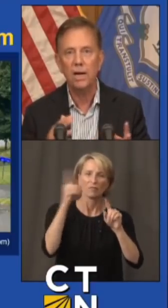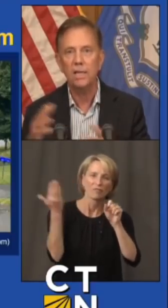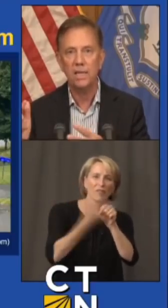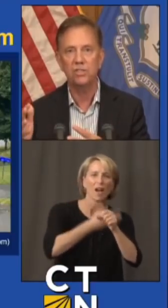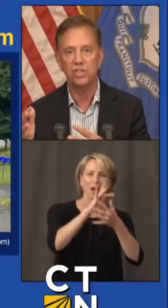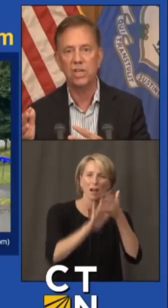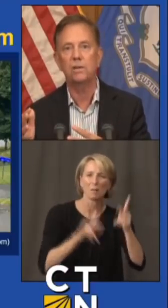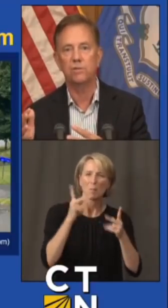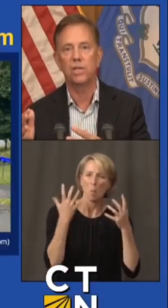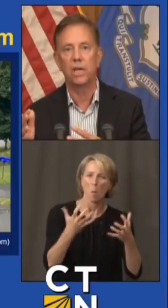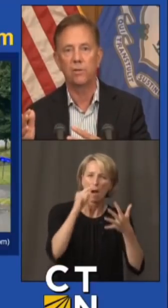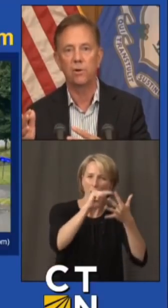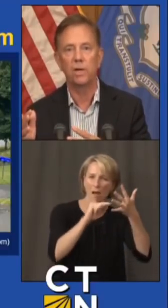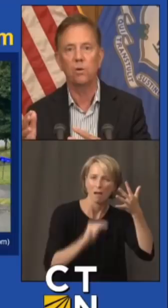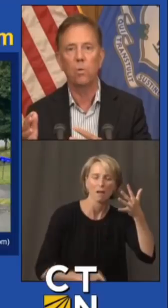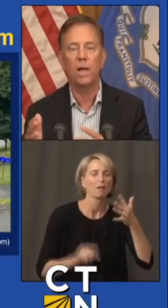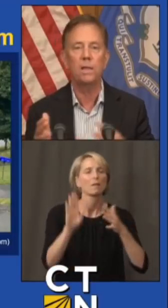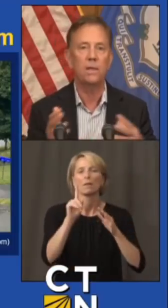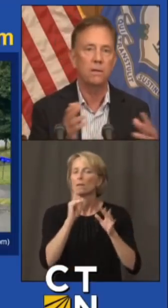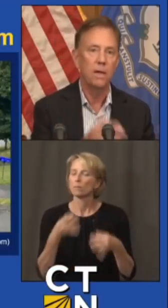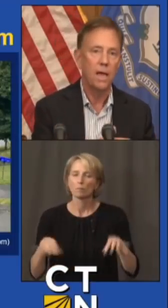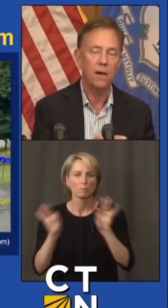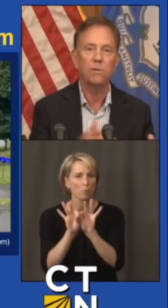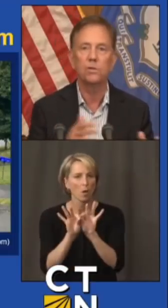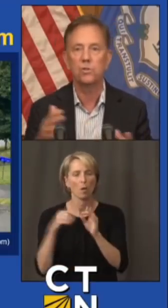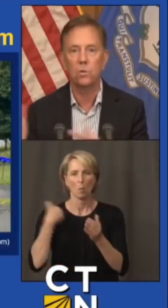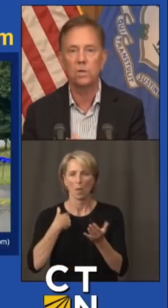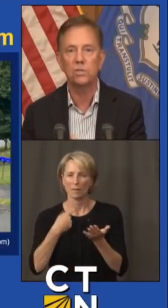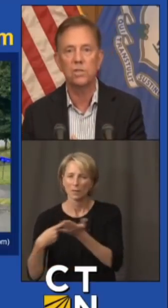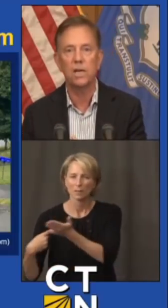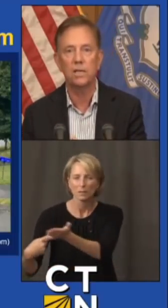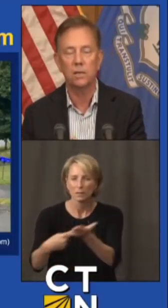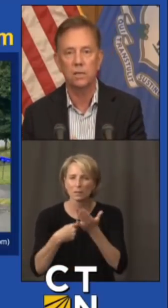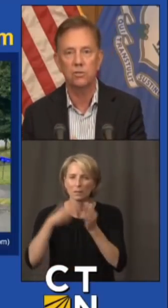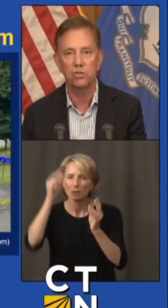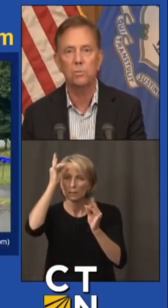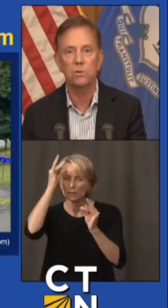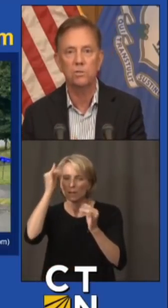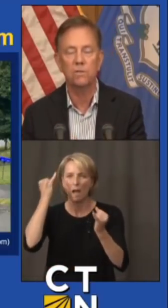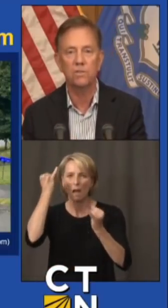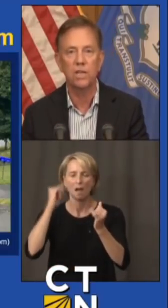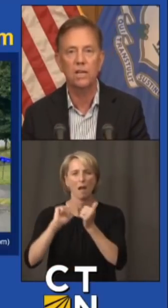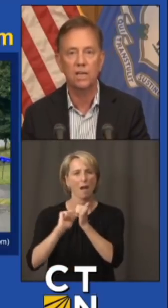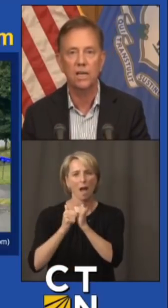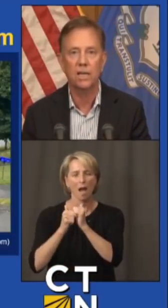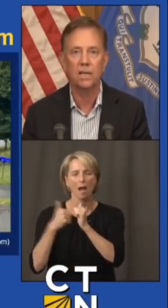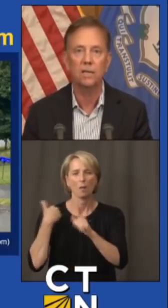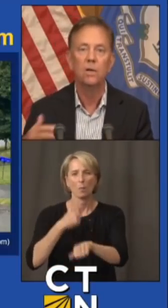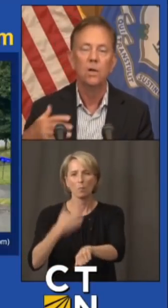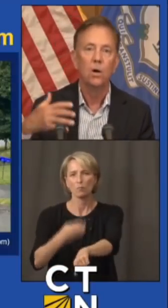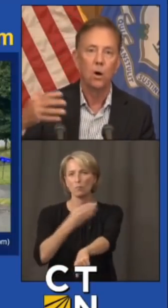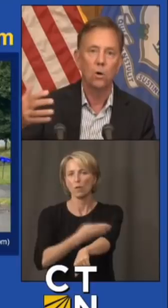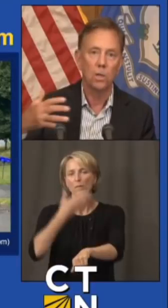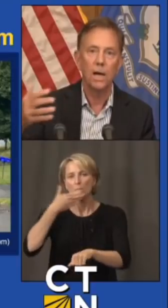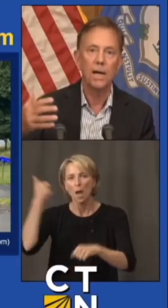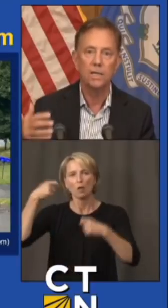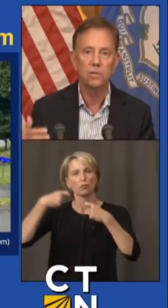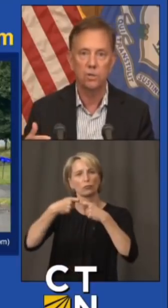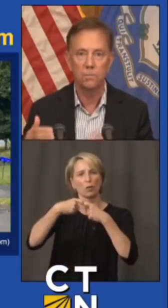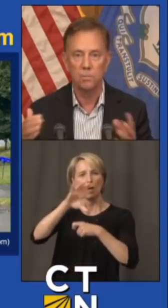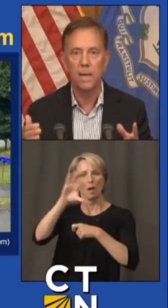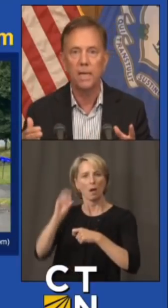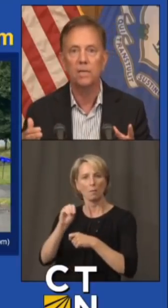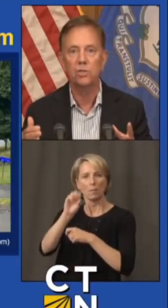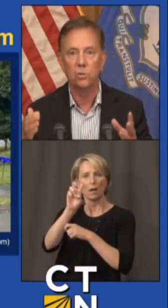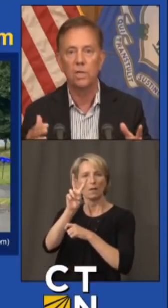we tie the incentives together in a way that Eversource and the consumers of the state of Connecticut are aligned